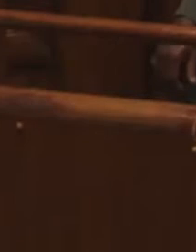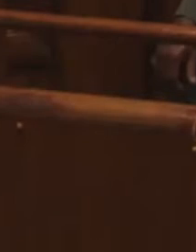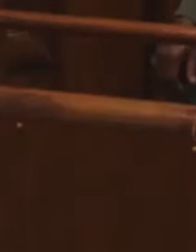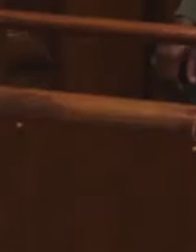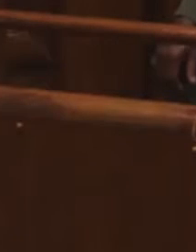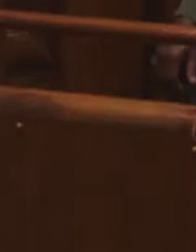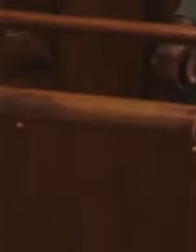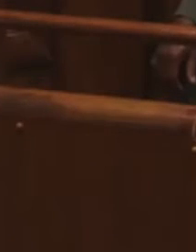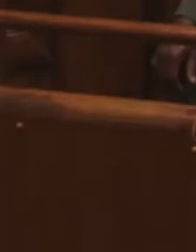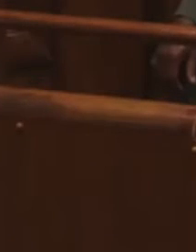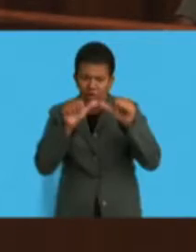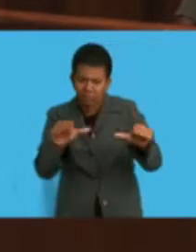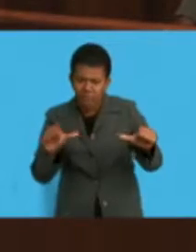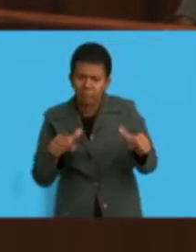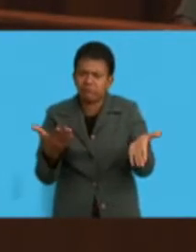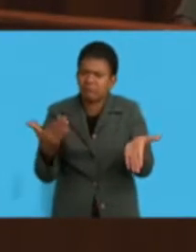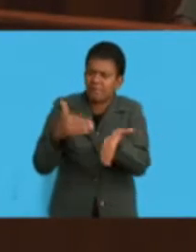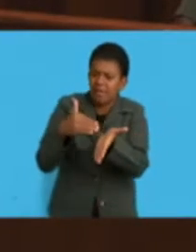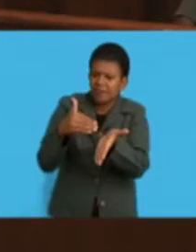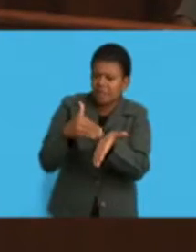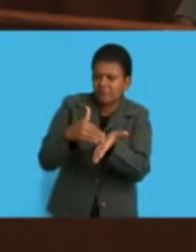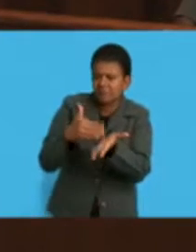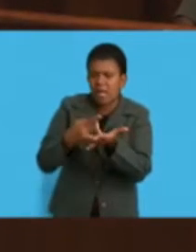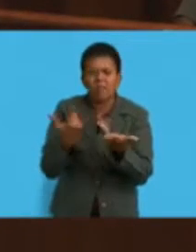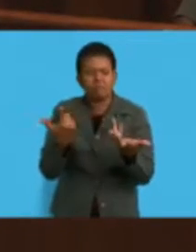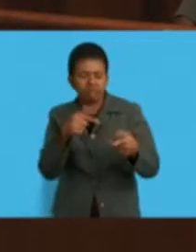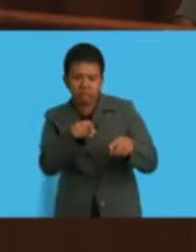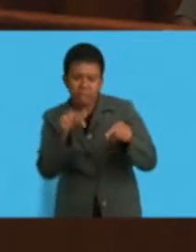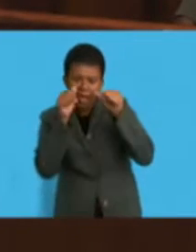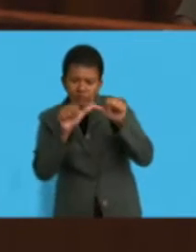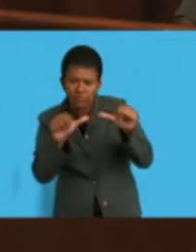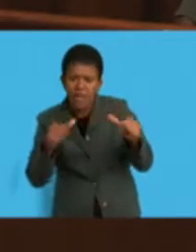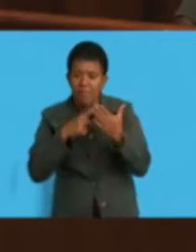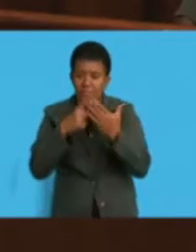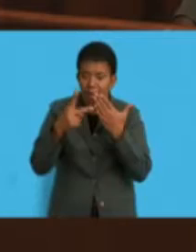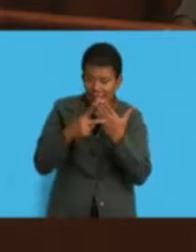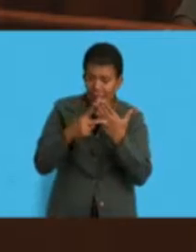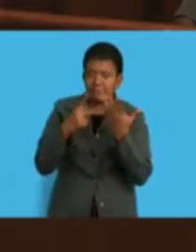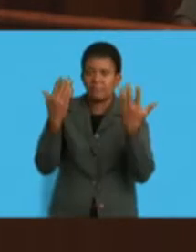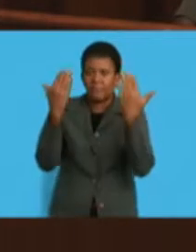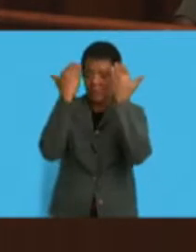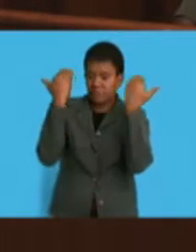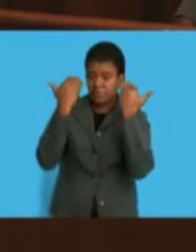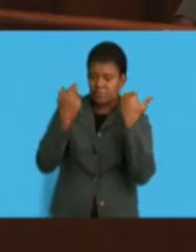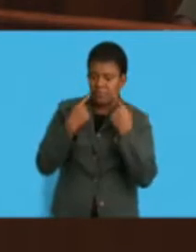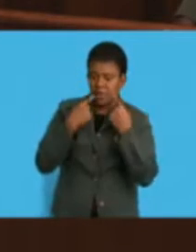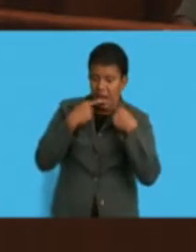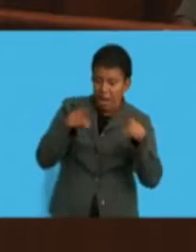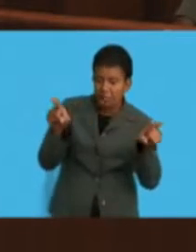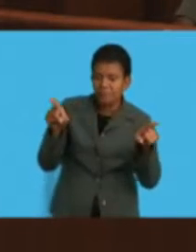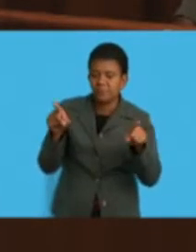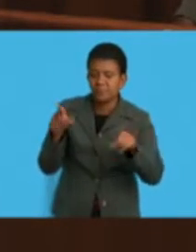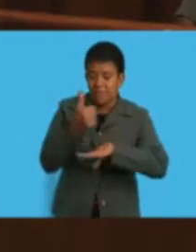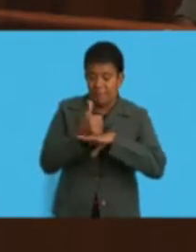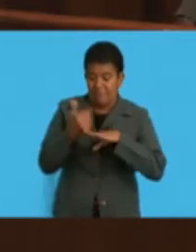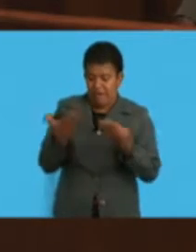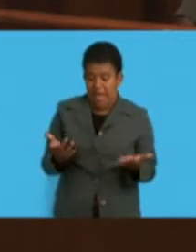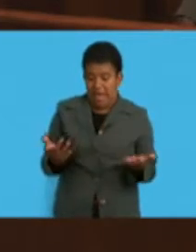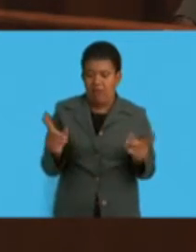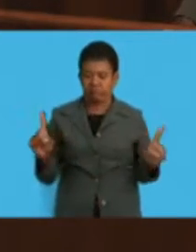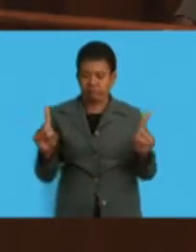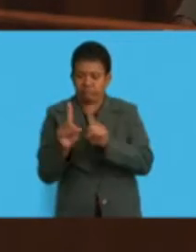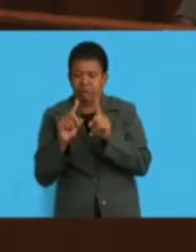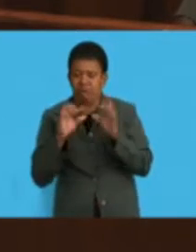services, and other area-based programs. Madam Speaker, we'd also like to announce that Government is very closely working with the RBF for a new